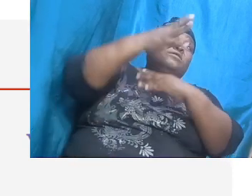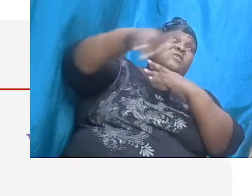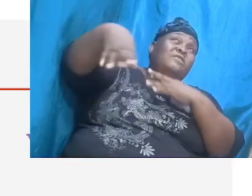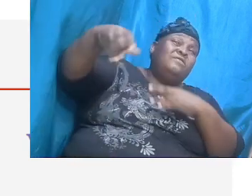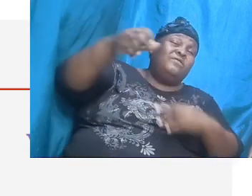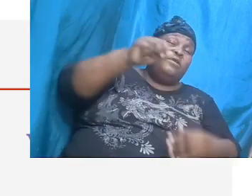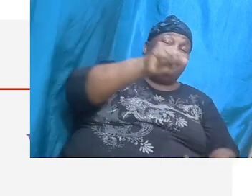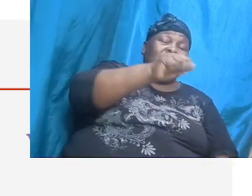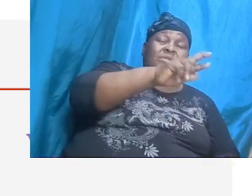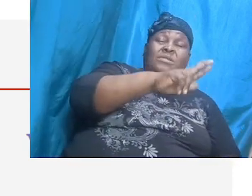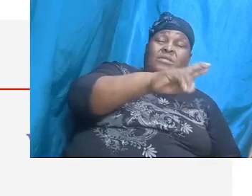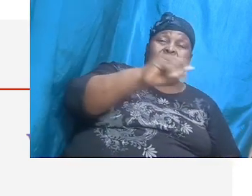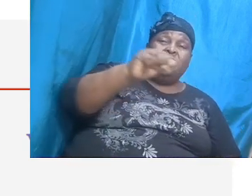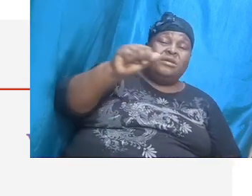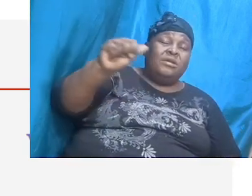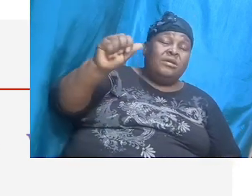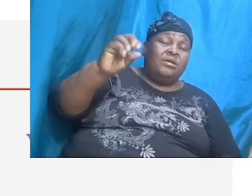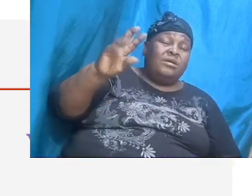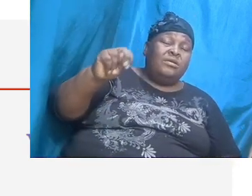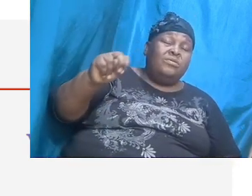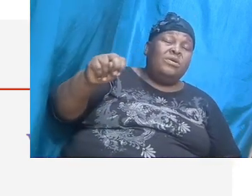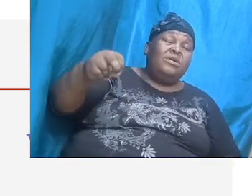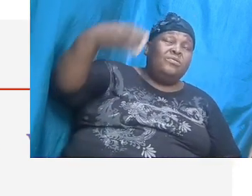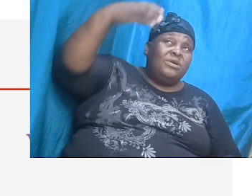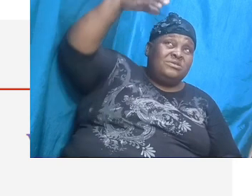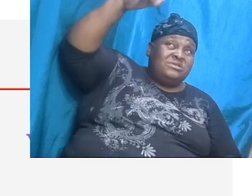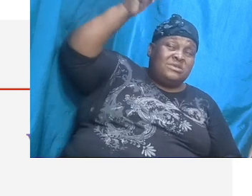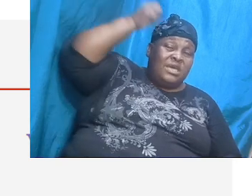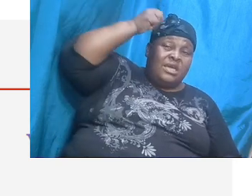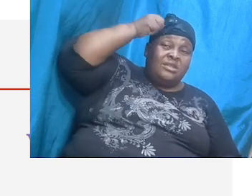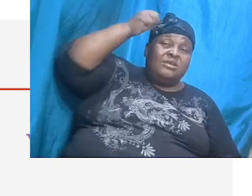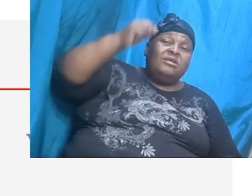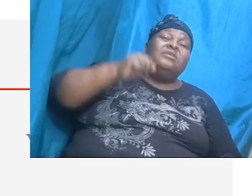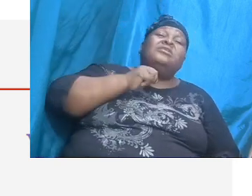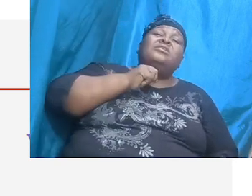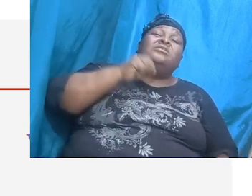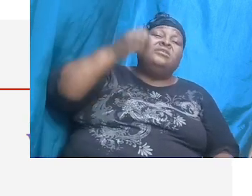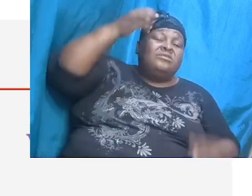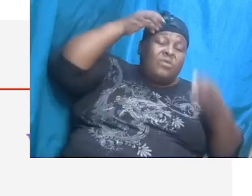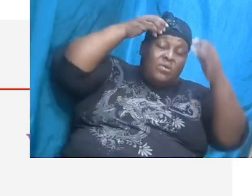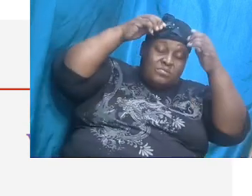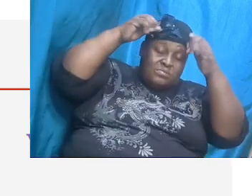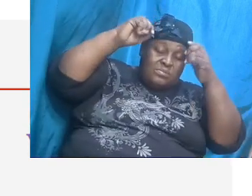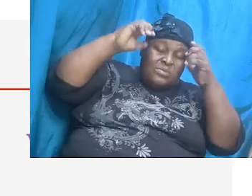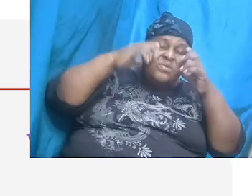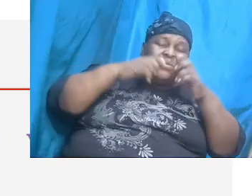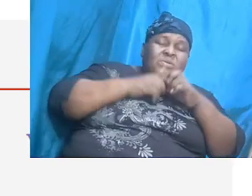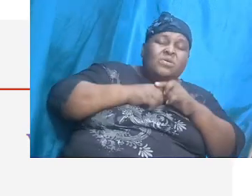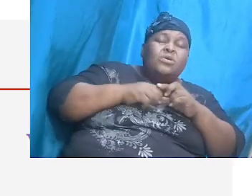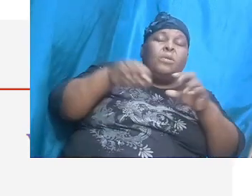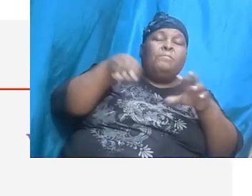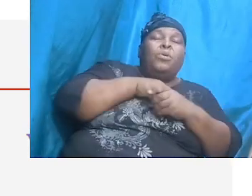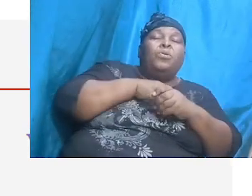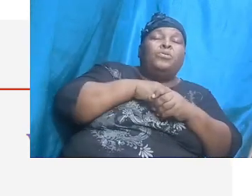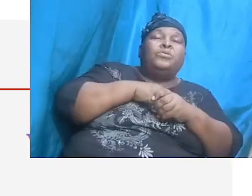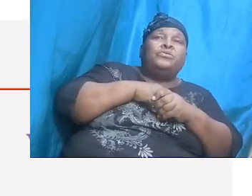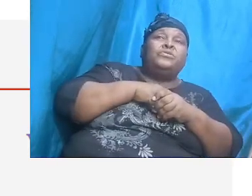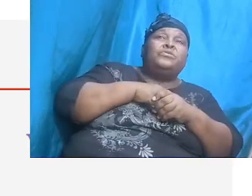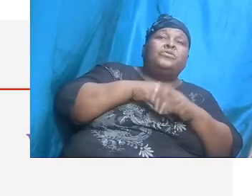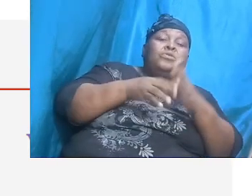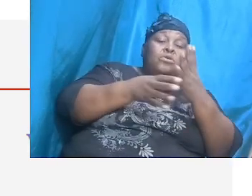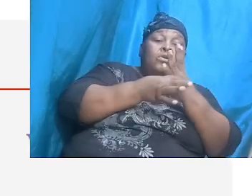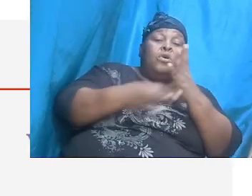because we are not united. Now, I want us to understand, brethren, that both oil and water are very important.